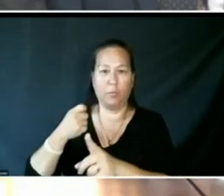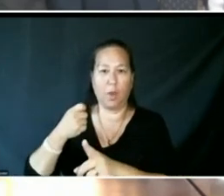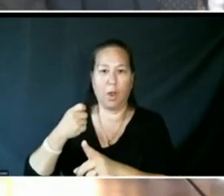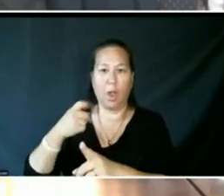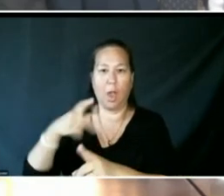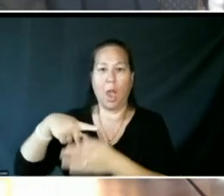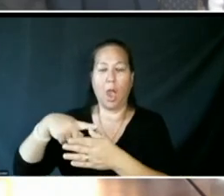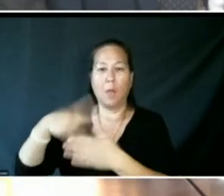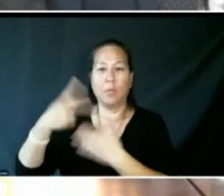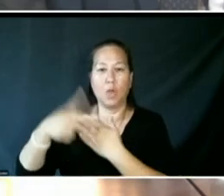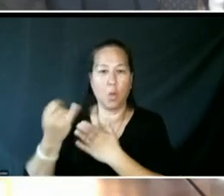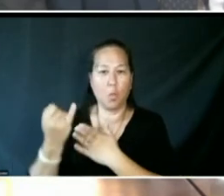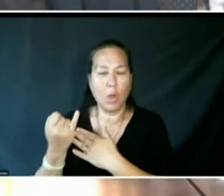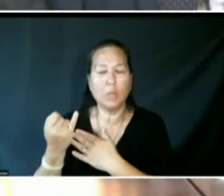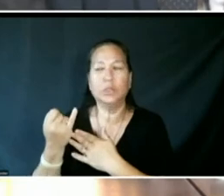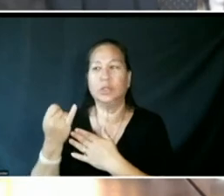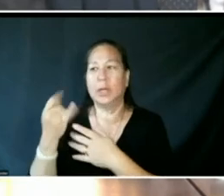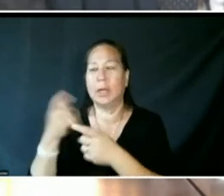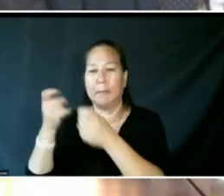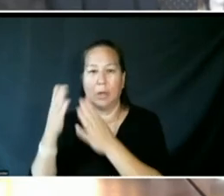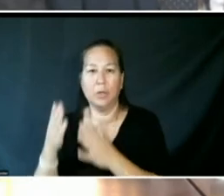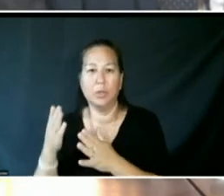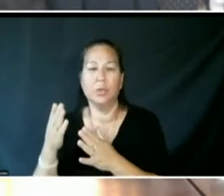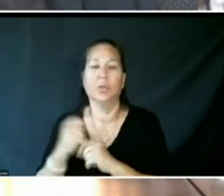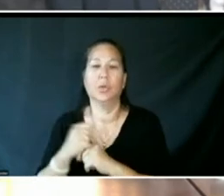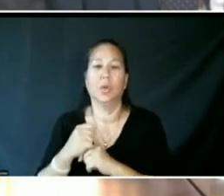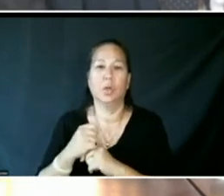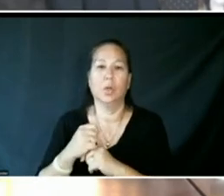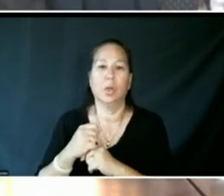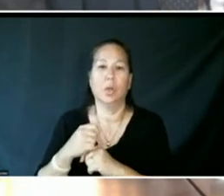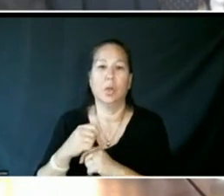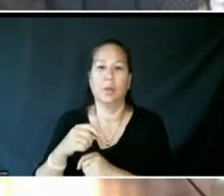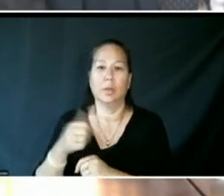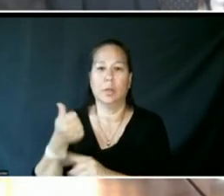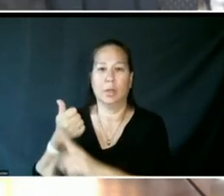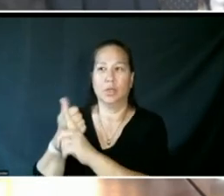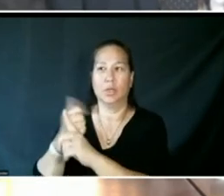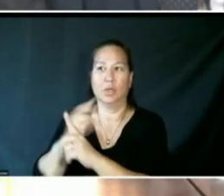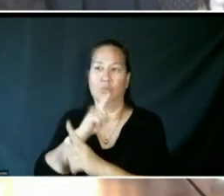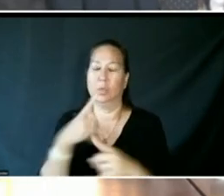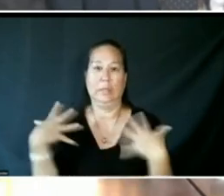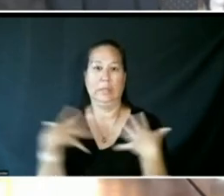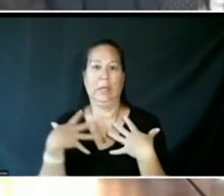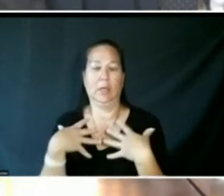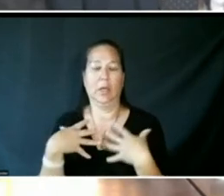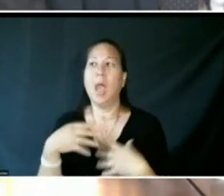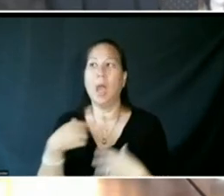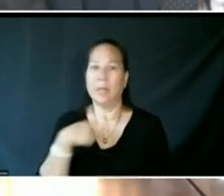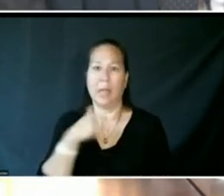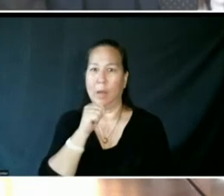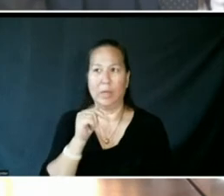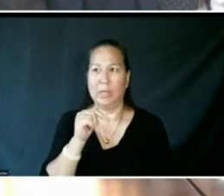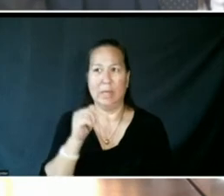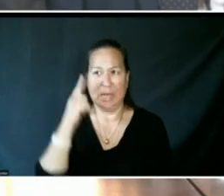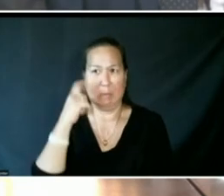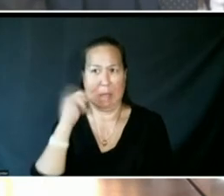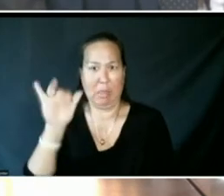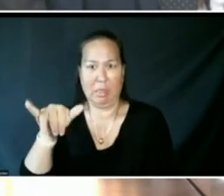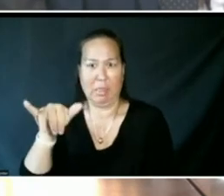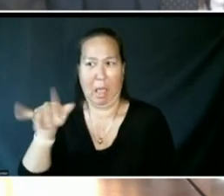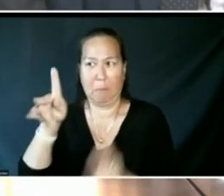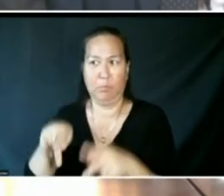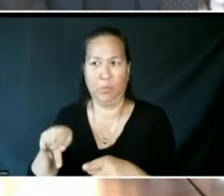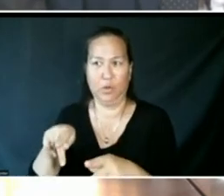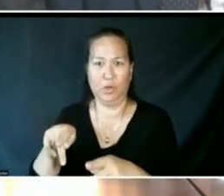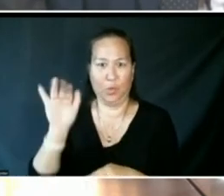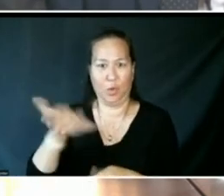Voting Systems, who was oddly audibly shaken. She's not the kind of person I would assume would be that way. She has a master's from MIT, a